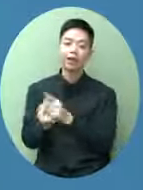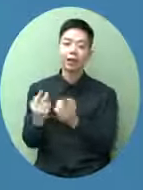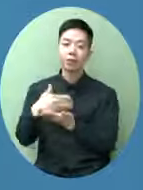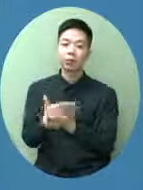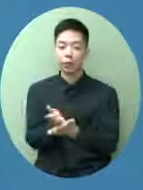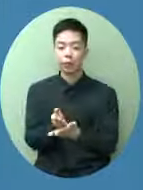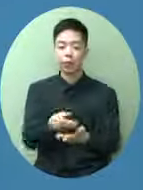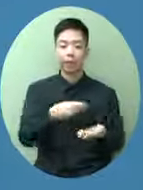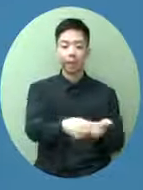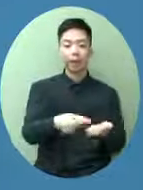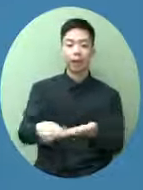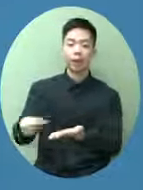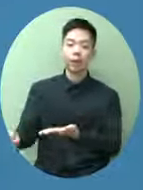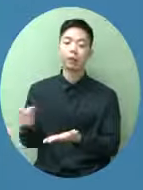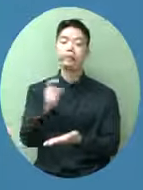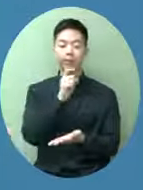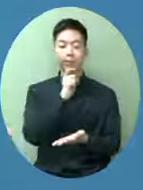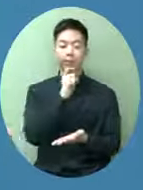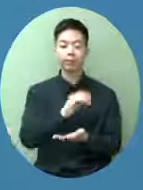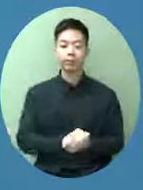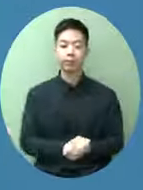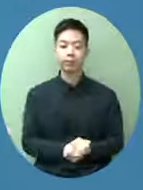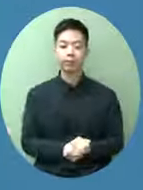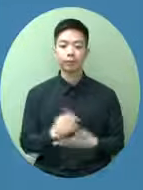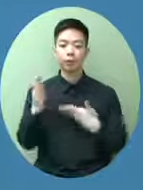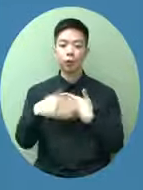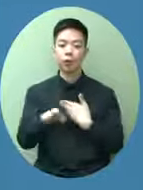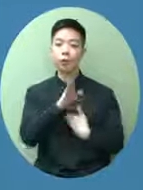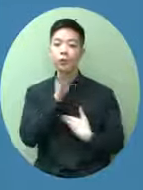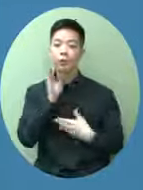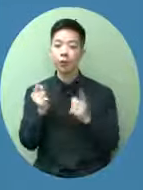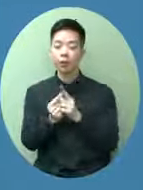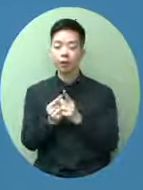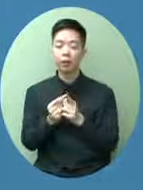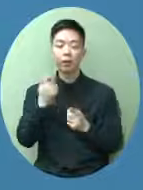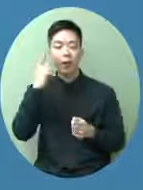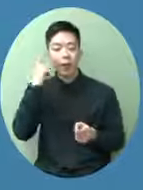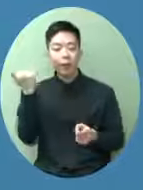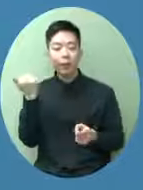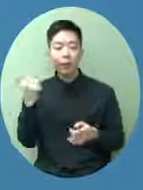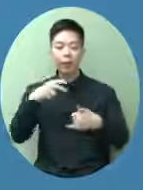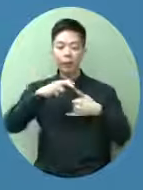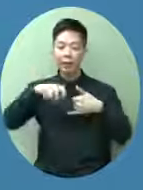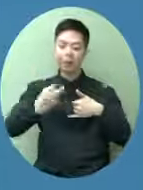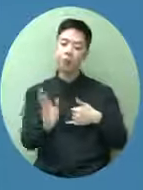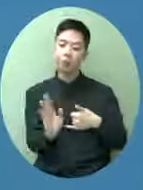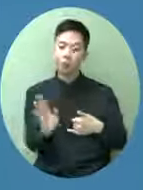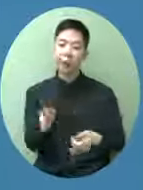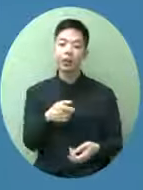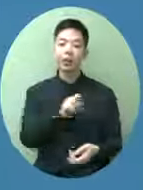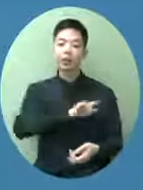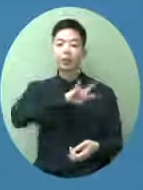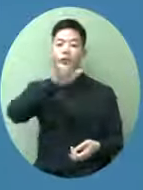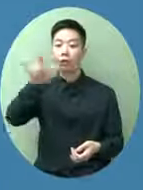travelthey want travel to the mainlandthey want travel back to their home countriesand all over the worldbut the most important